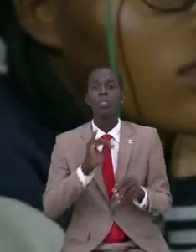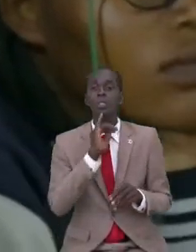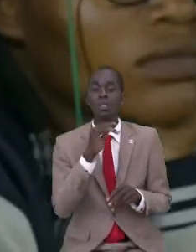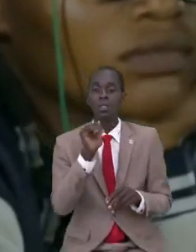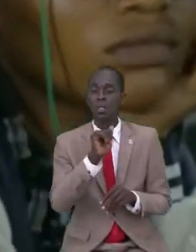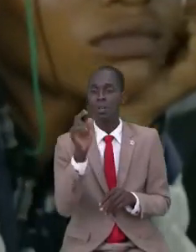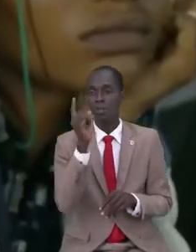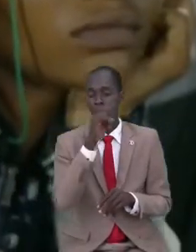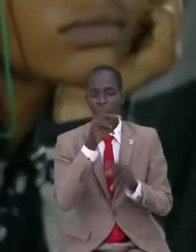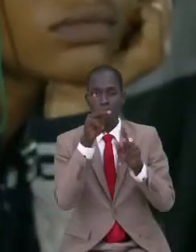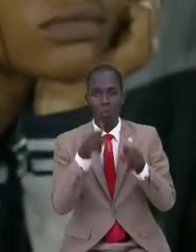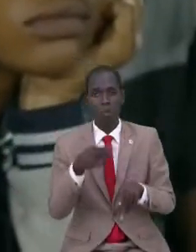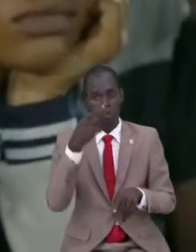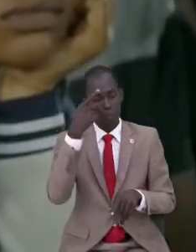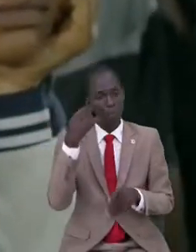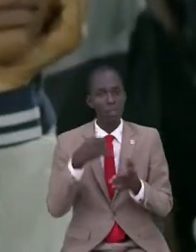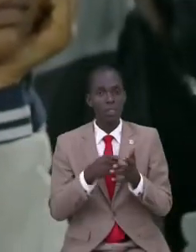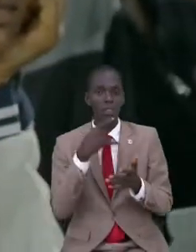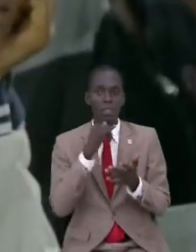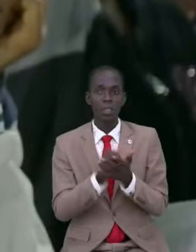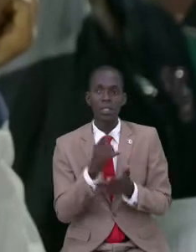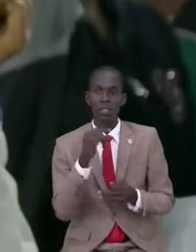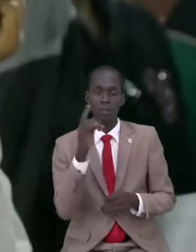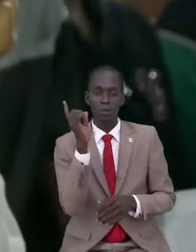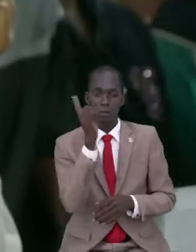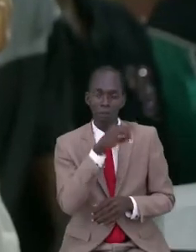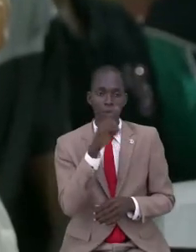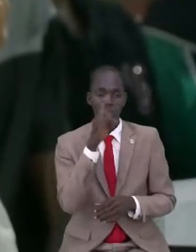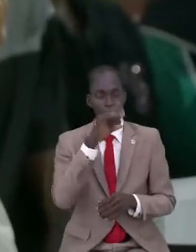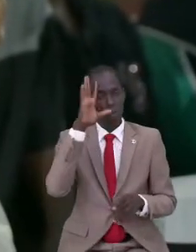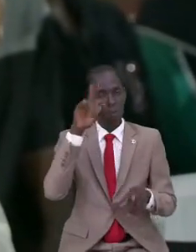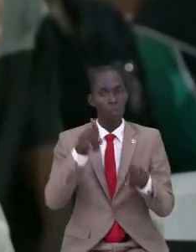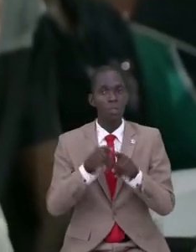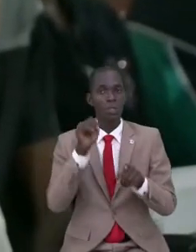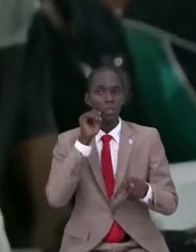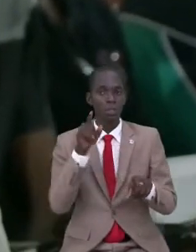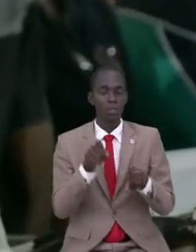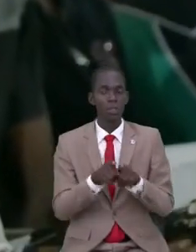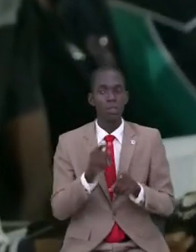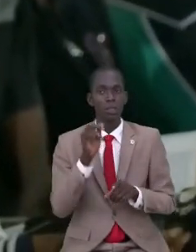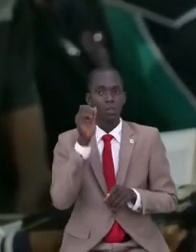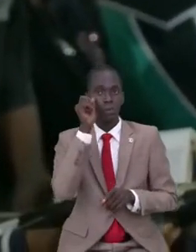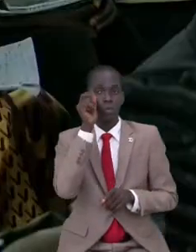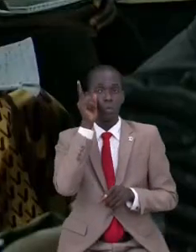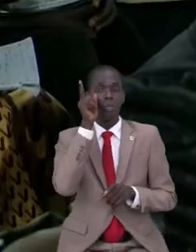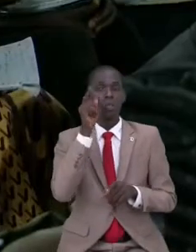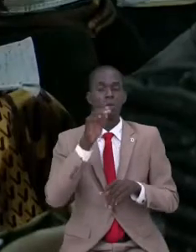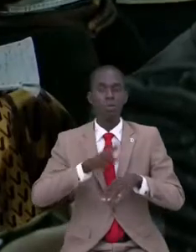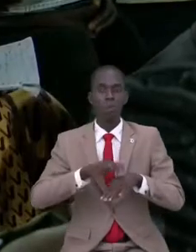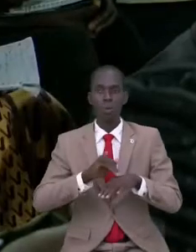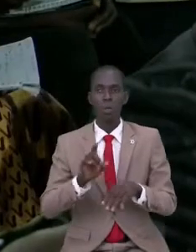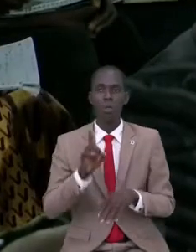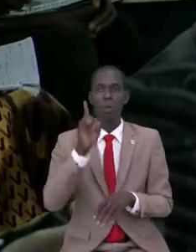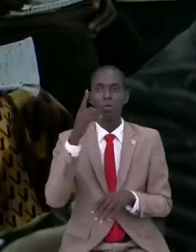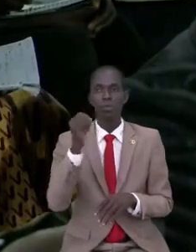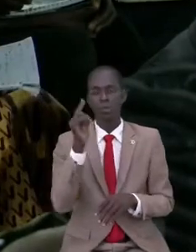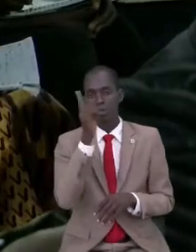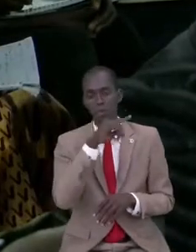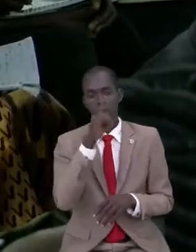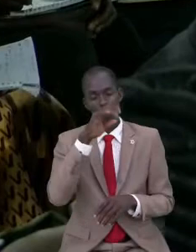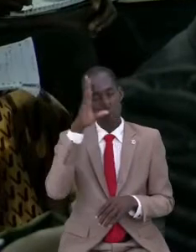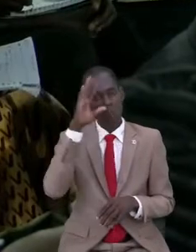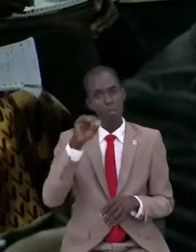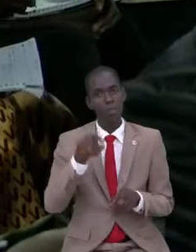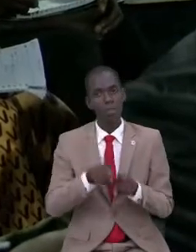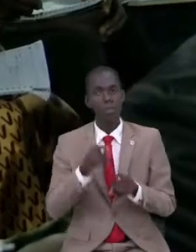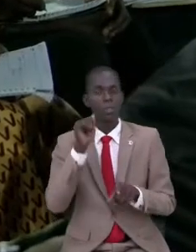it says the false brethren, reawakening false brethren as ministers of Christ. Let's